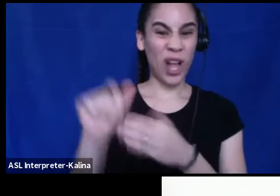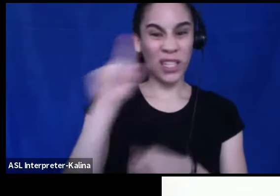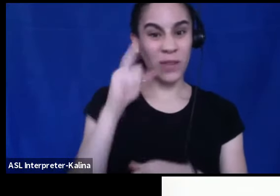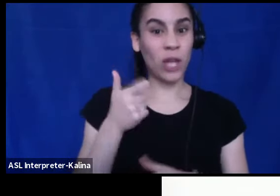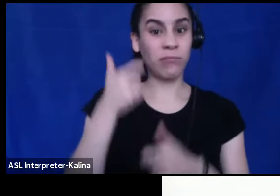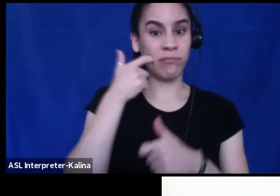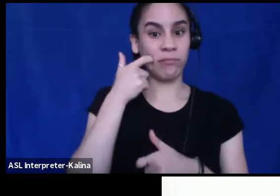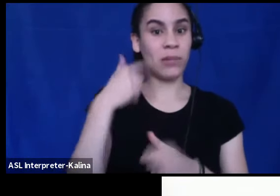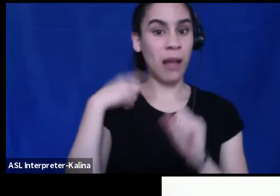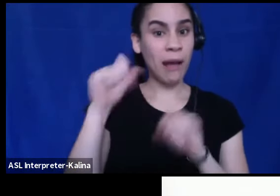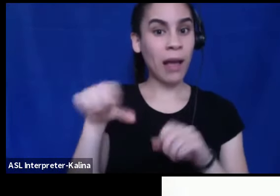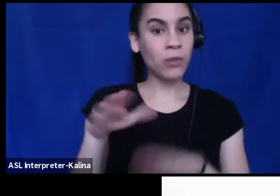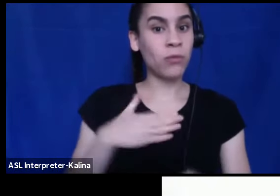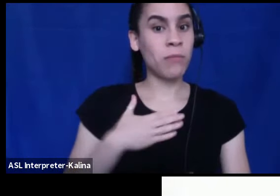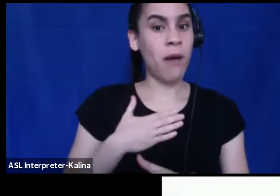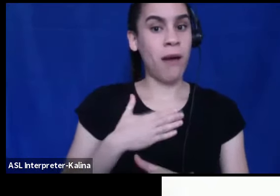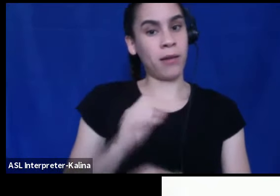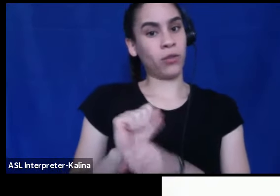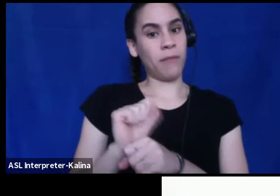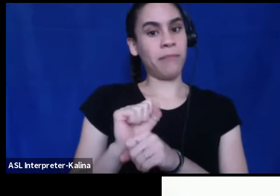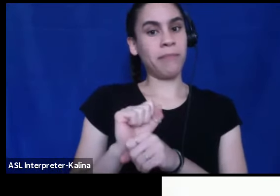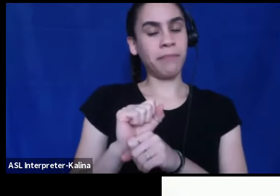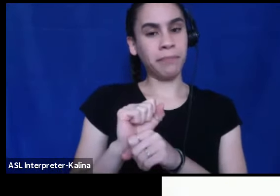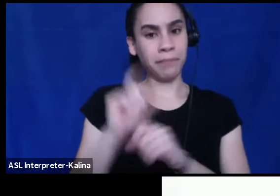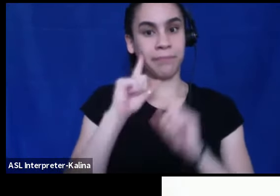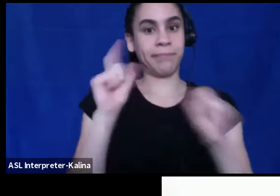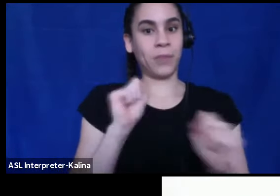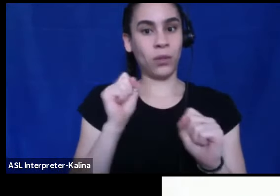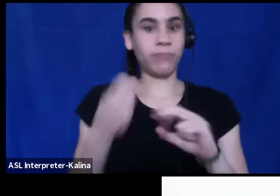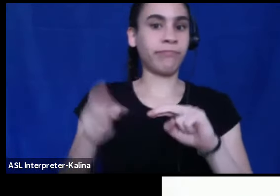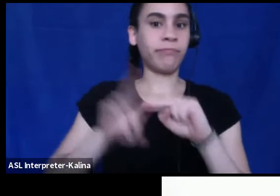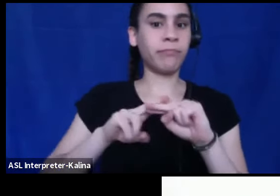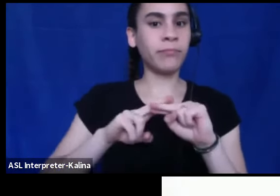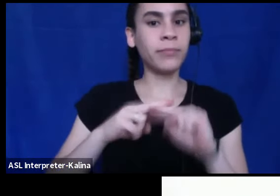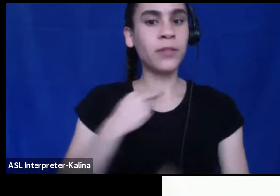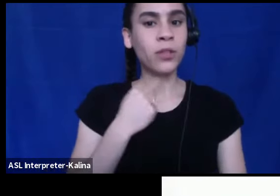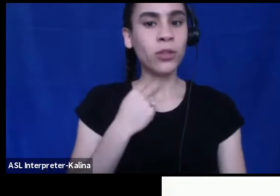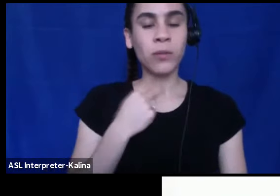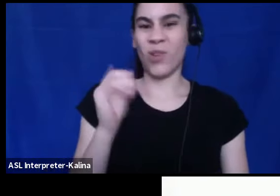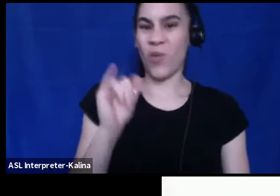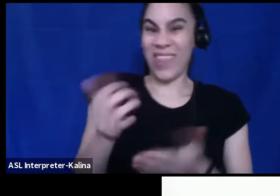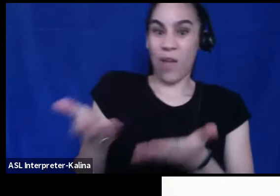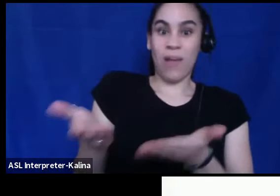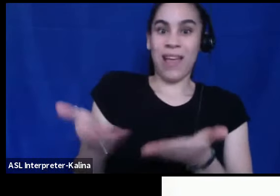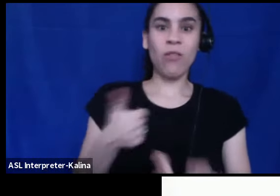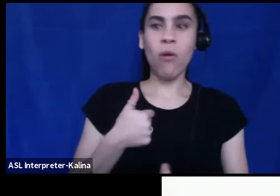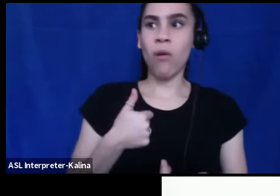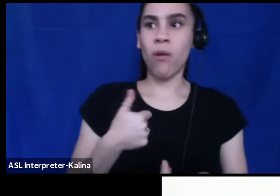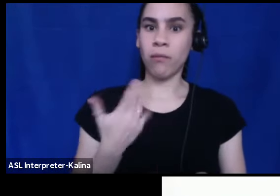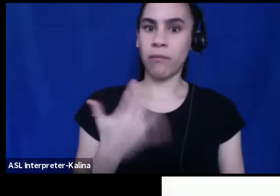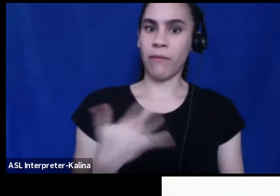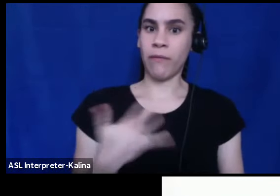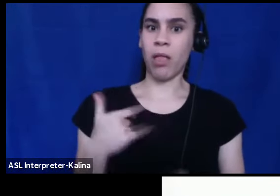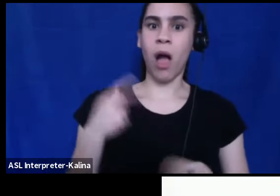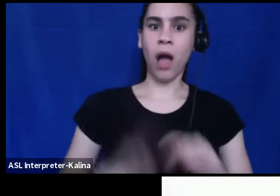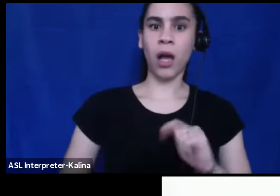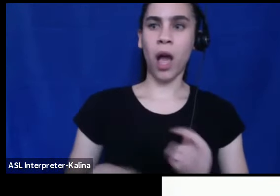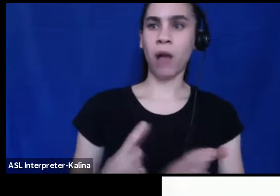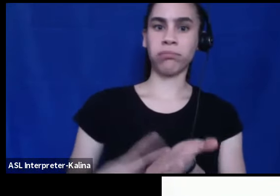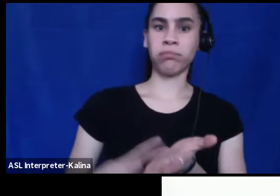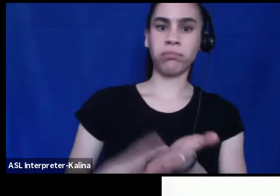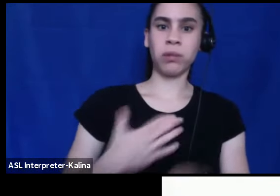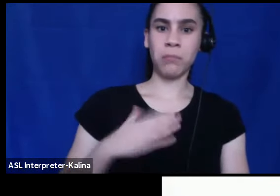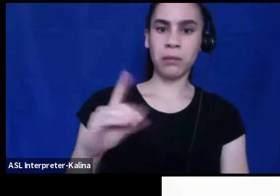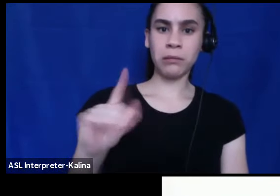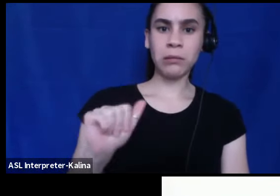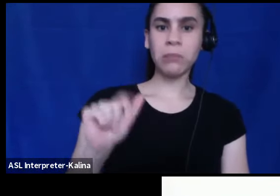job. And so that right there made me think, oh, I can't talk about my disability. So it's just not going to be accepted.